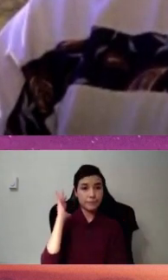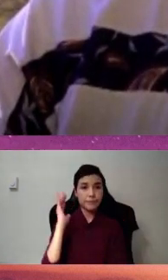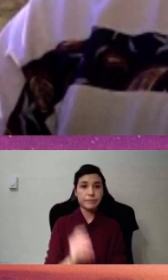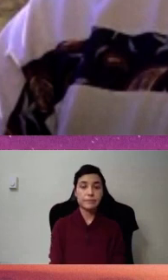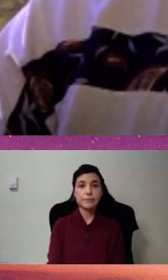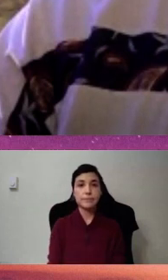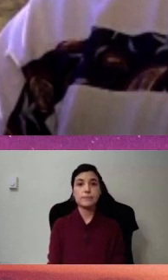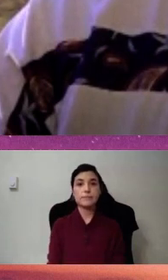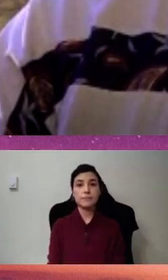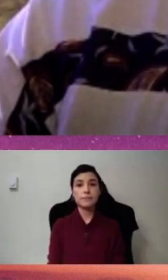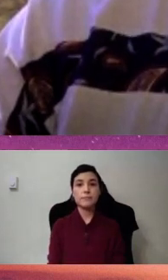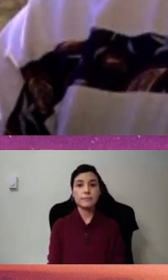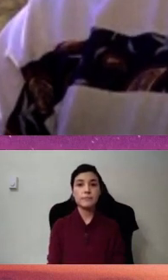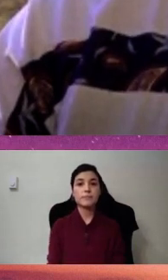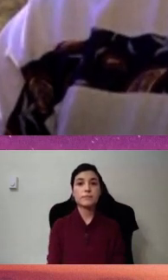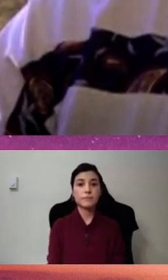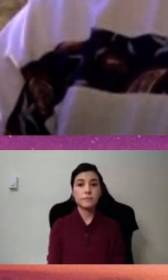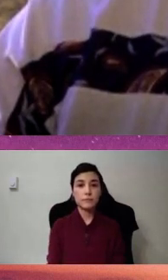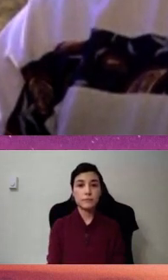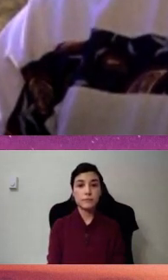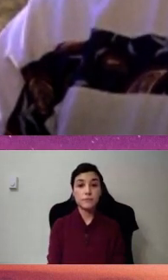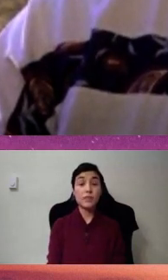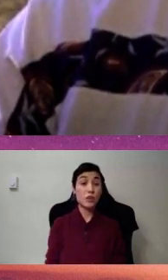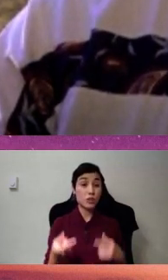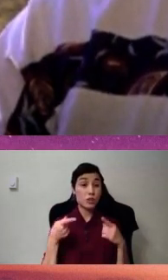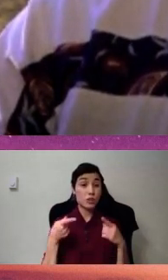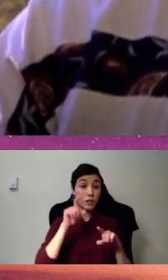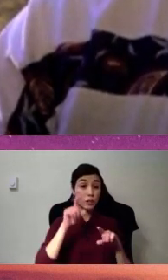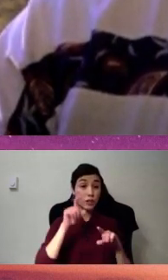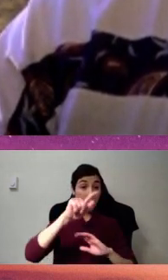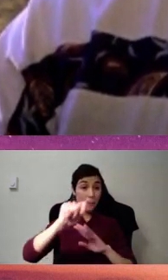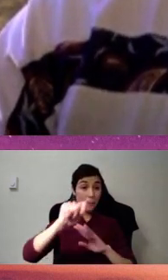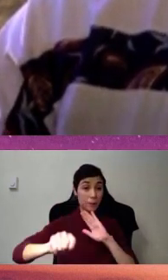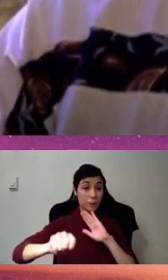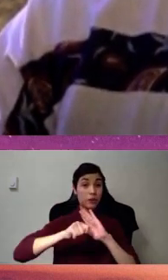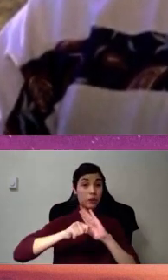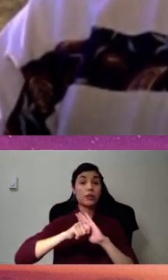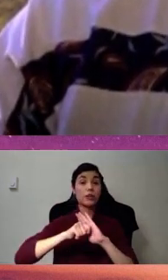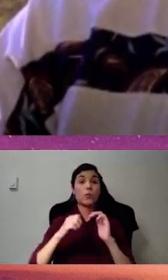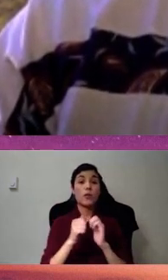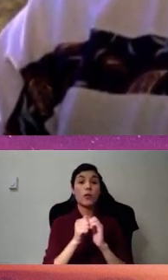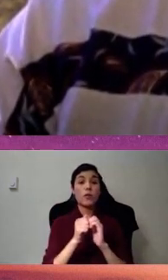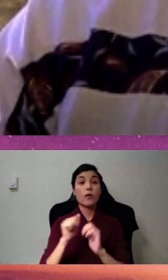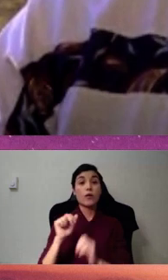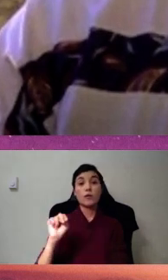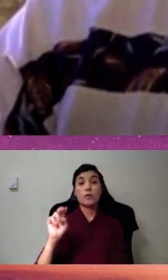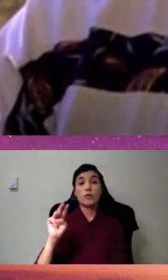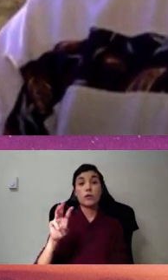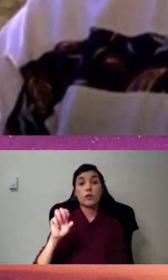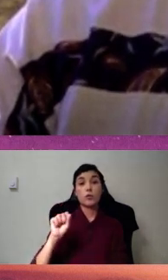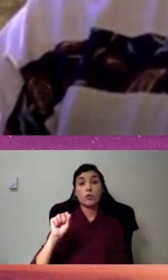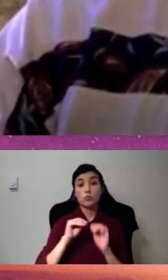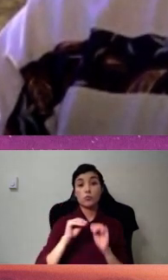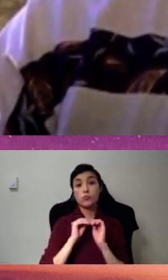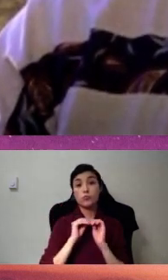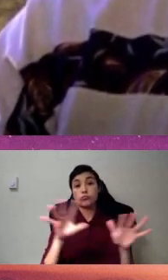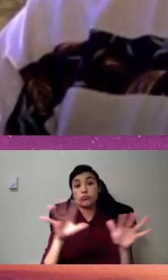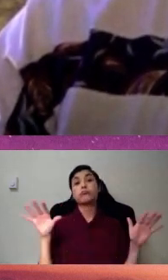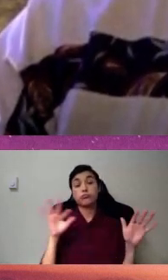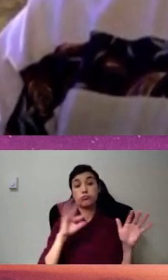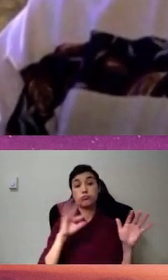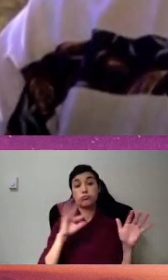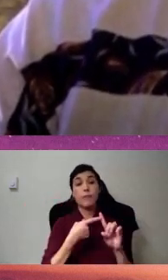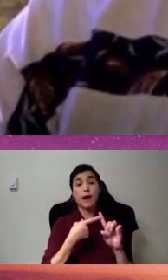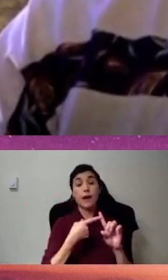It was also that, during this period when we have this news coming out about the residential school children found,